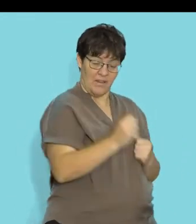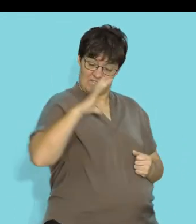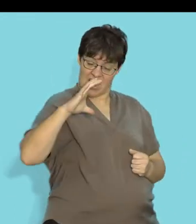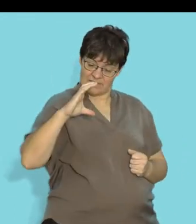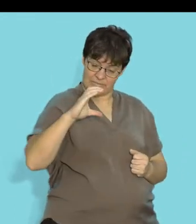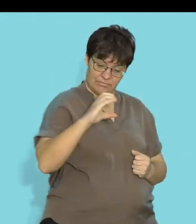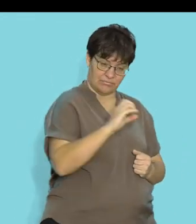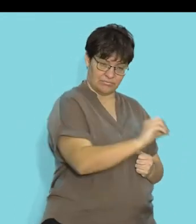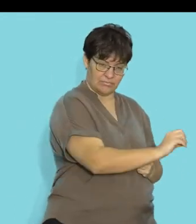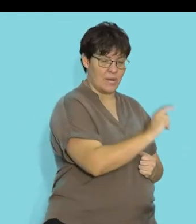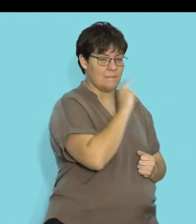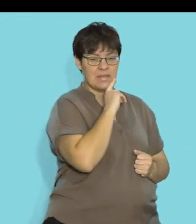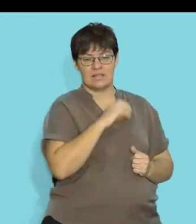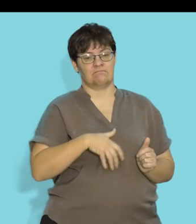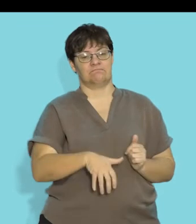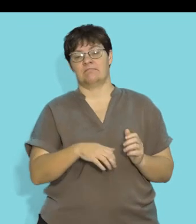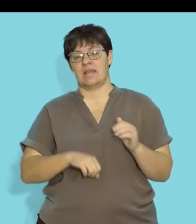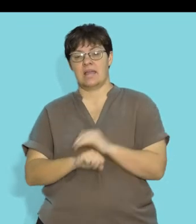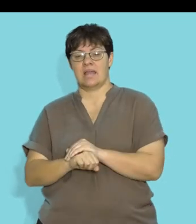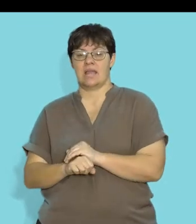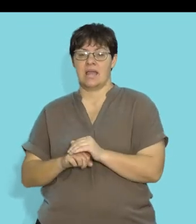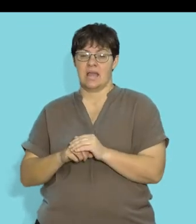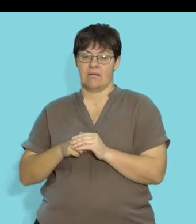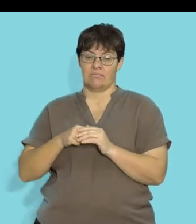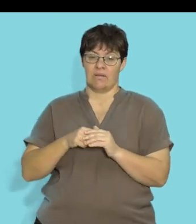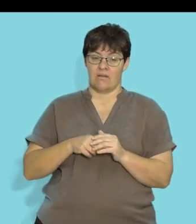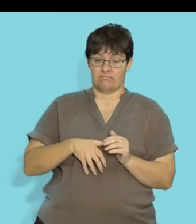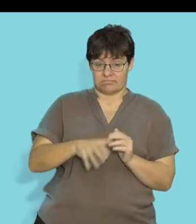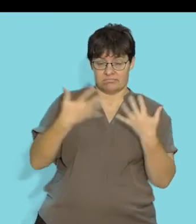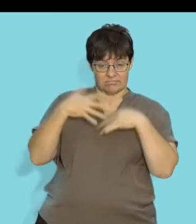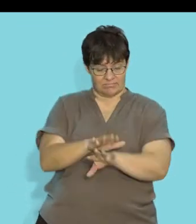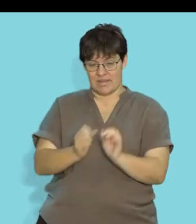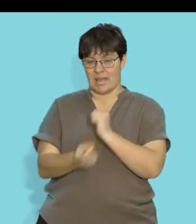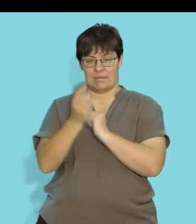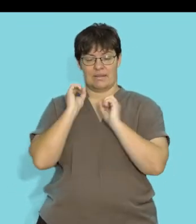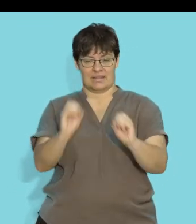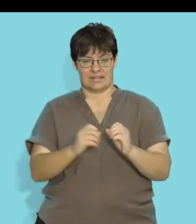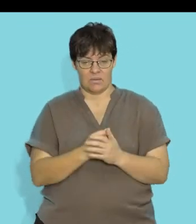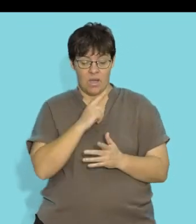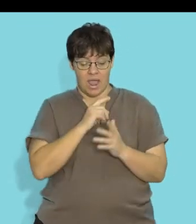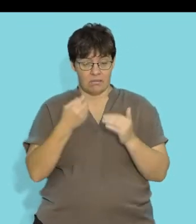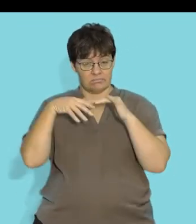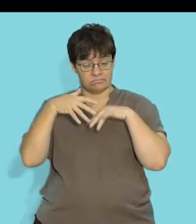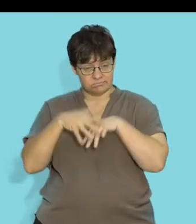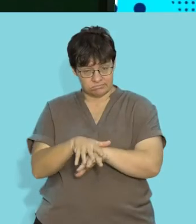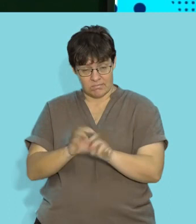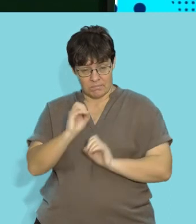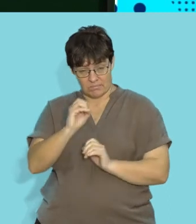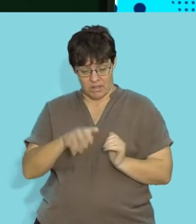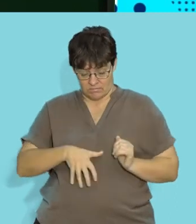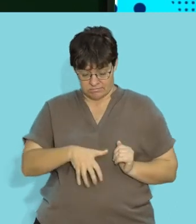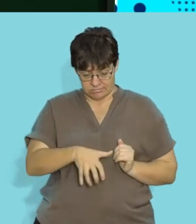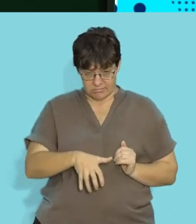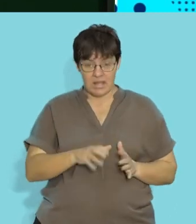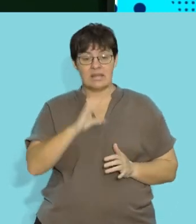luteum, one could infer that no fertilization has taken place. Because we know that when fertilization does take place, the